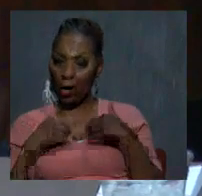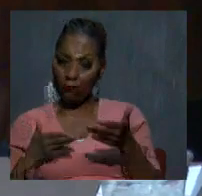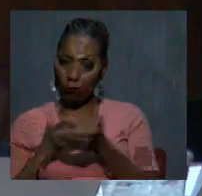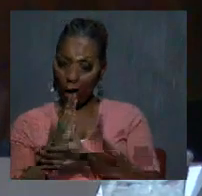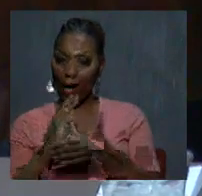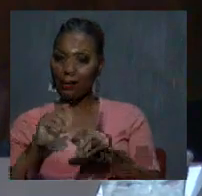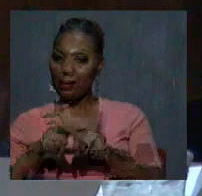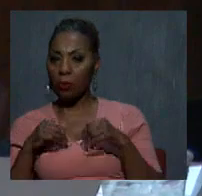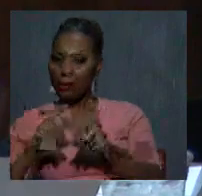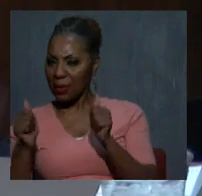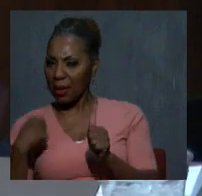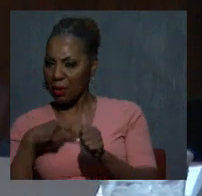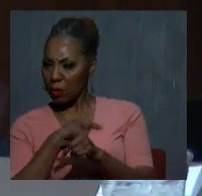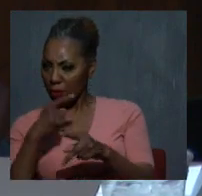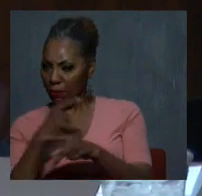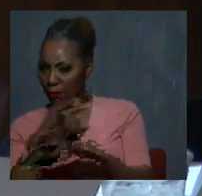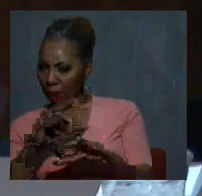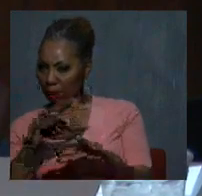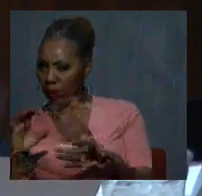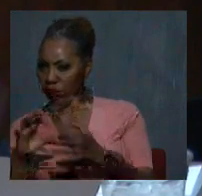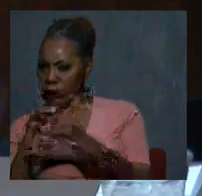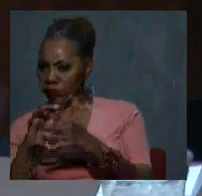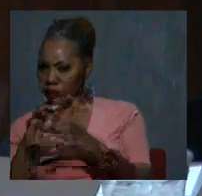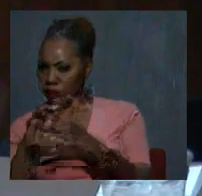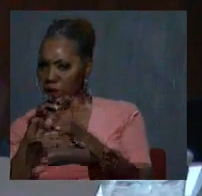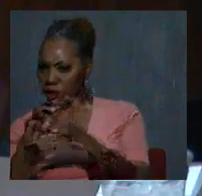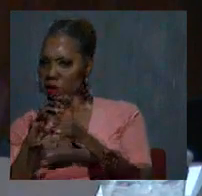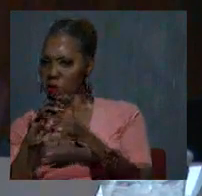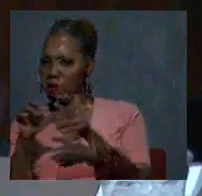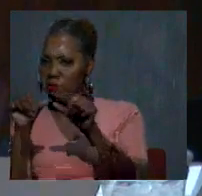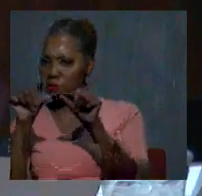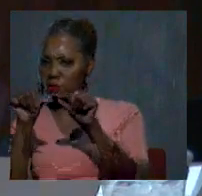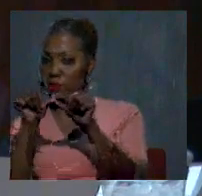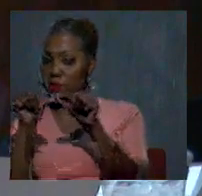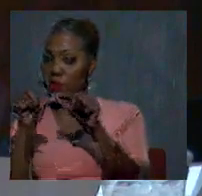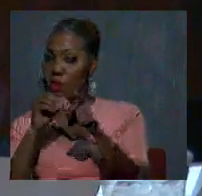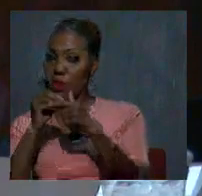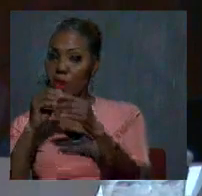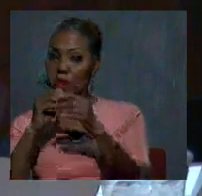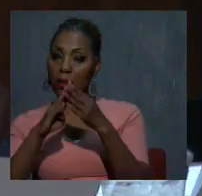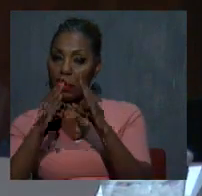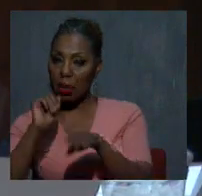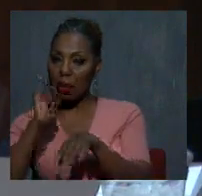partnership with a social or